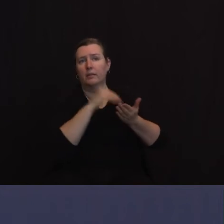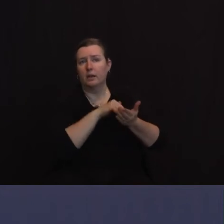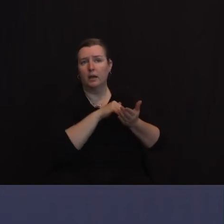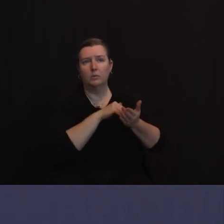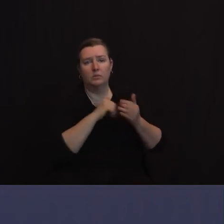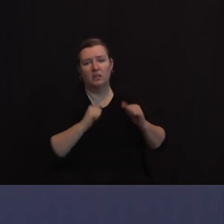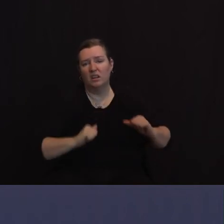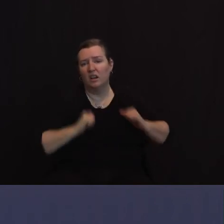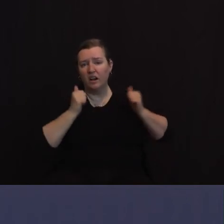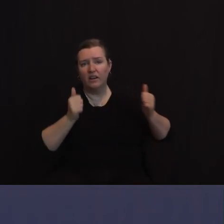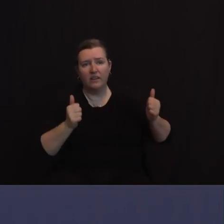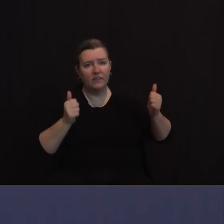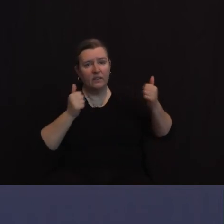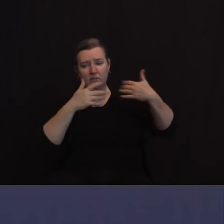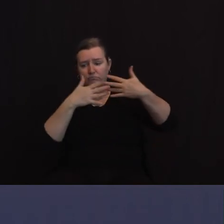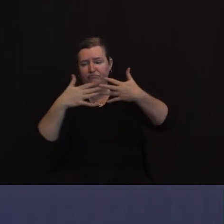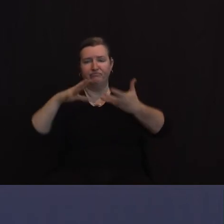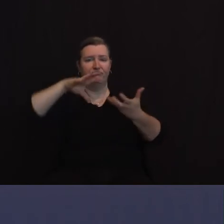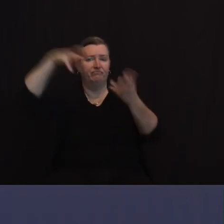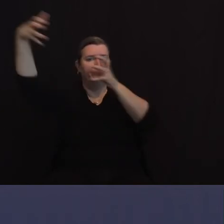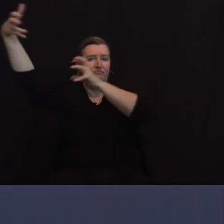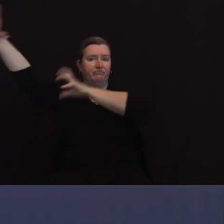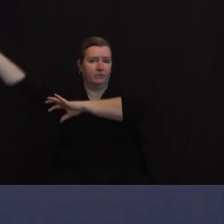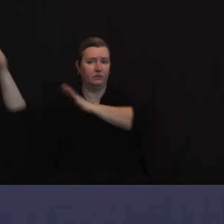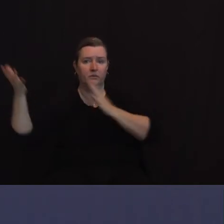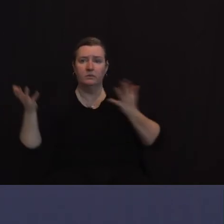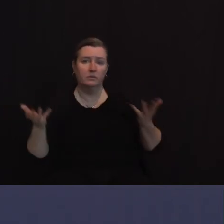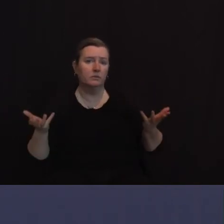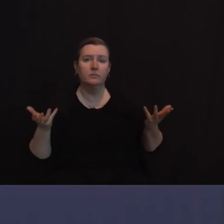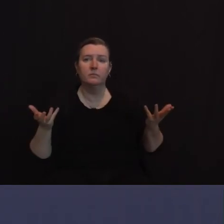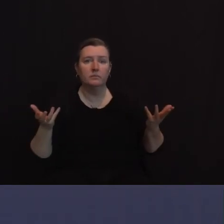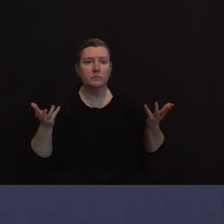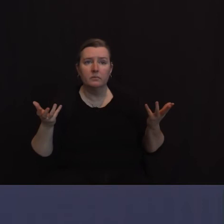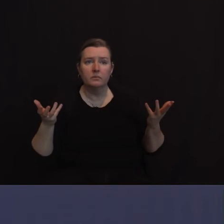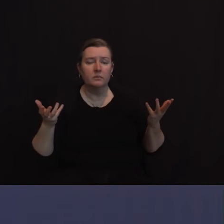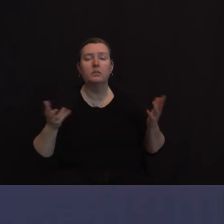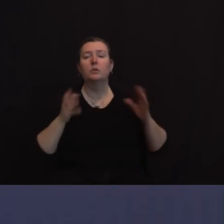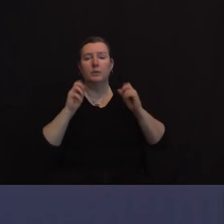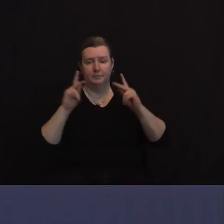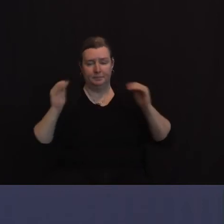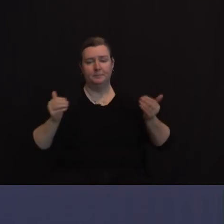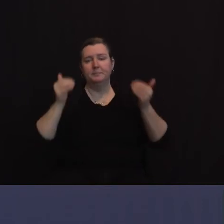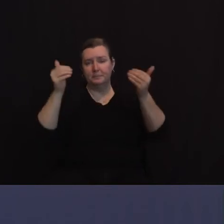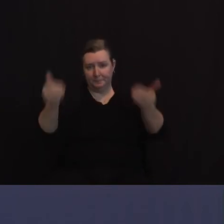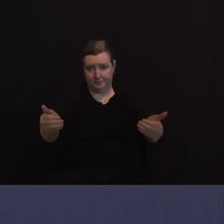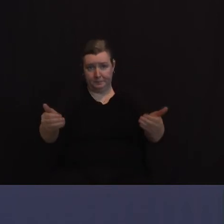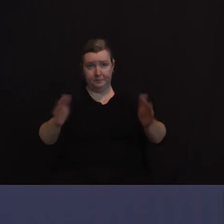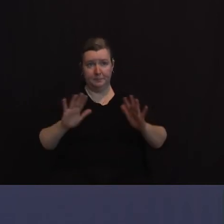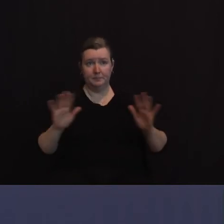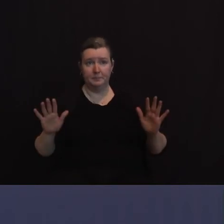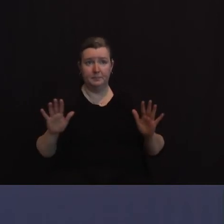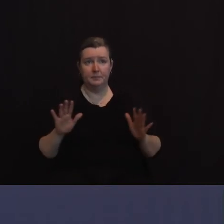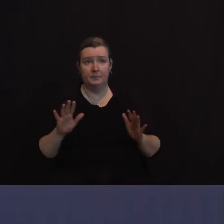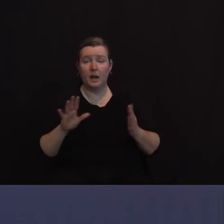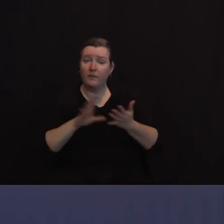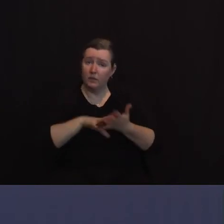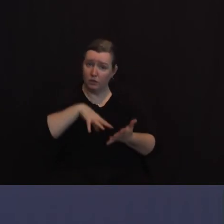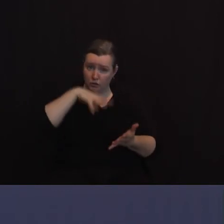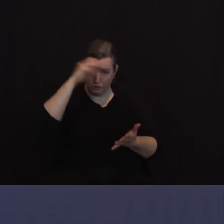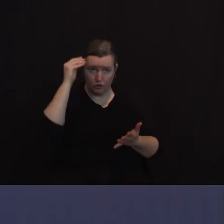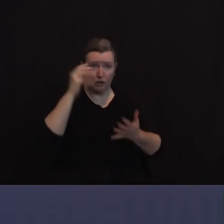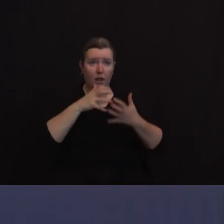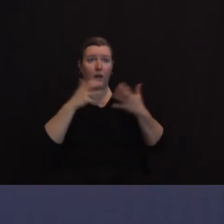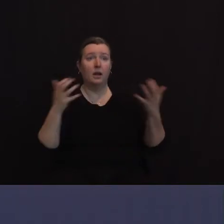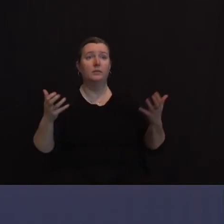page. I suspect we'll learn a lot over the next weeks and months. I was told, and Paramount will be mad at me if I don't say